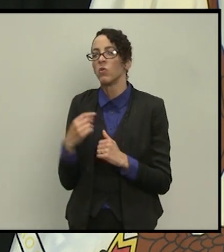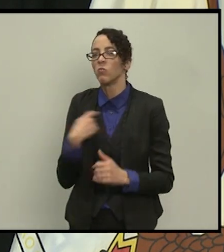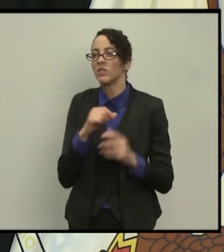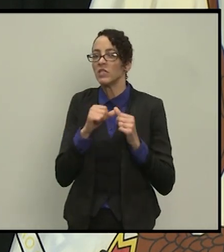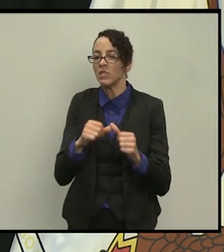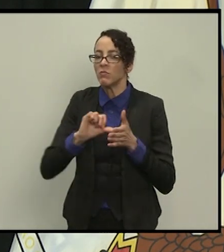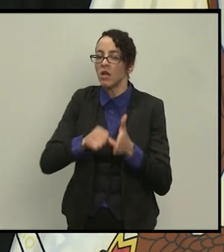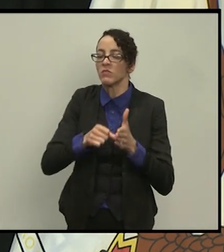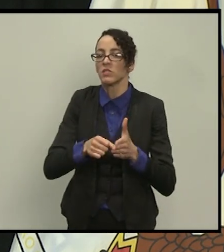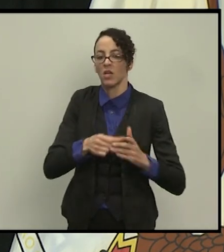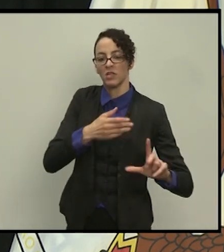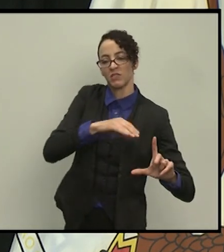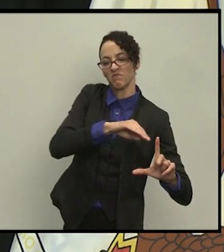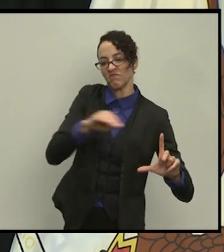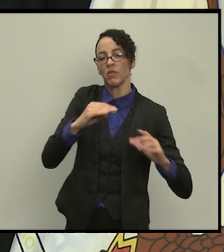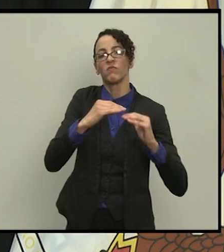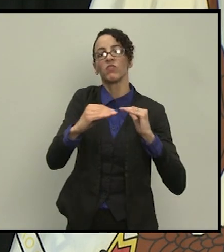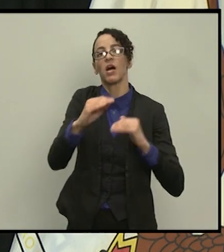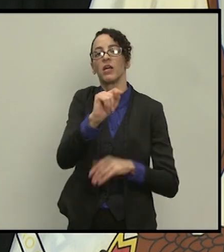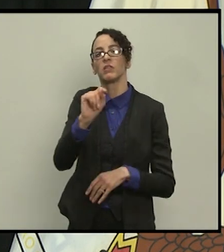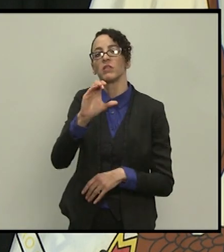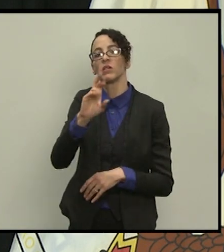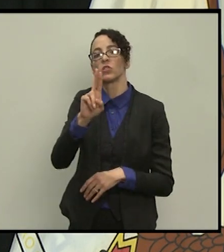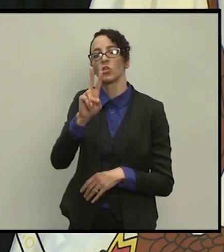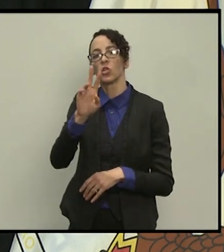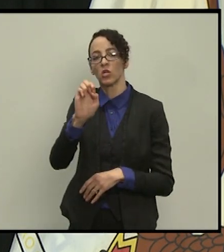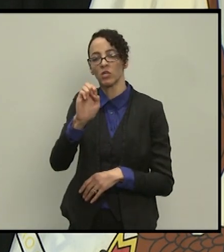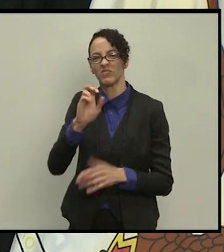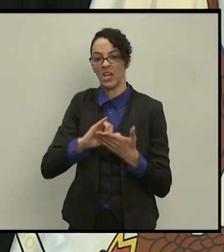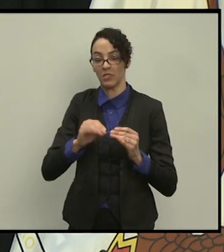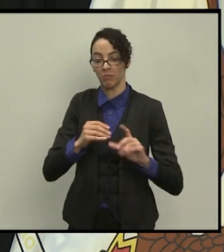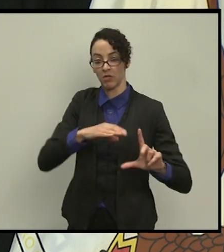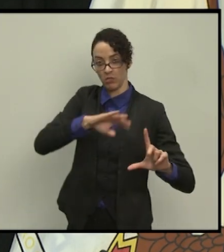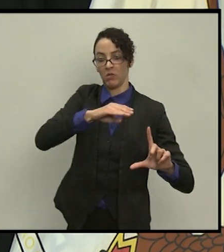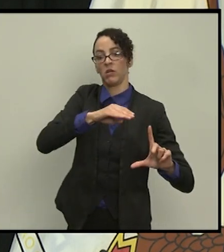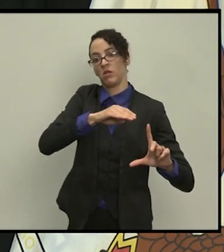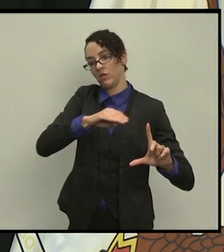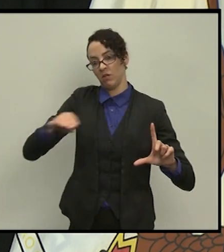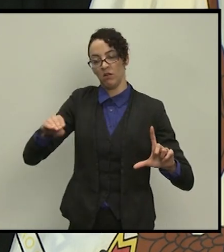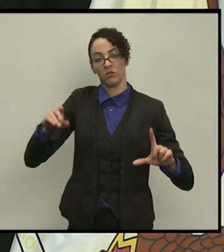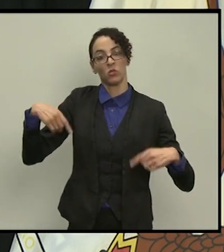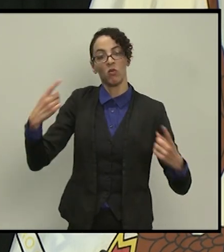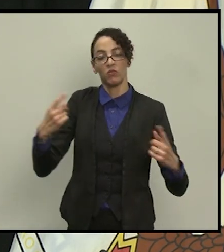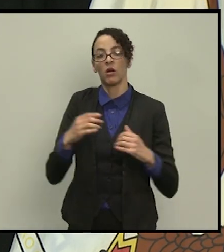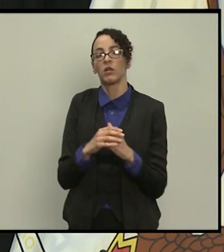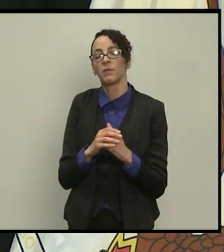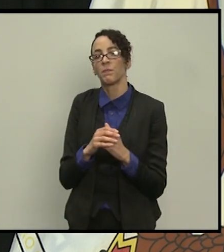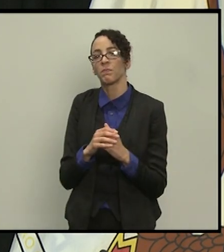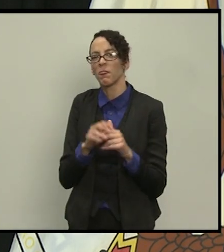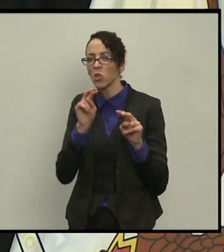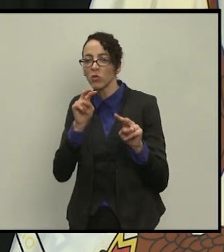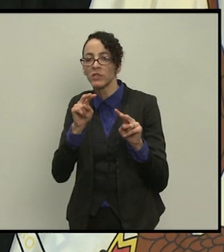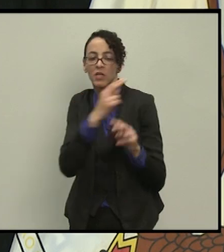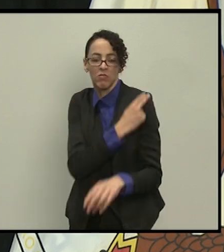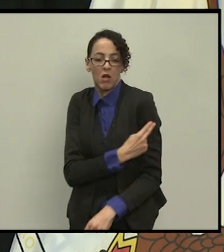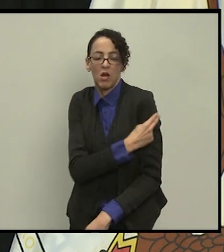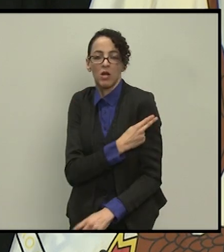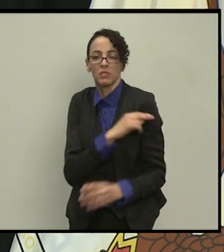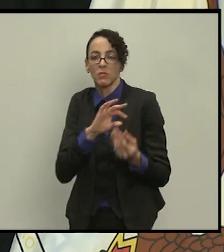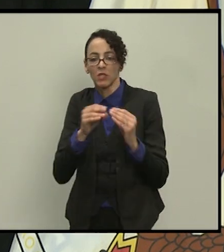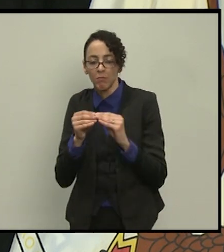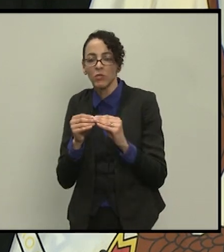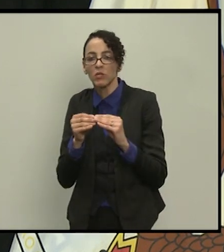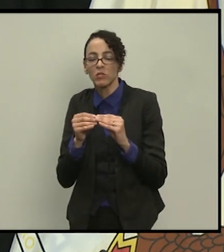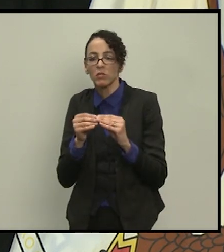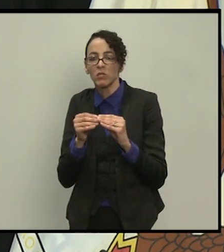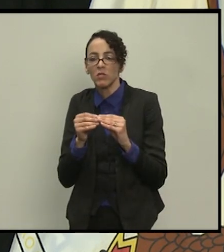that curve is very flat. And remember, we're looking at those hospitalizations because those are the people who are sickest. And those are the people that need our help the most.